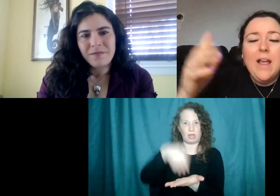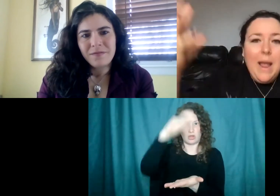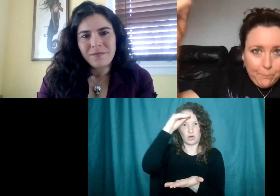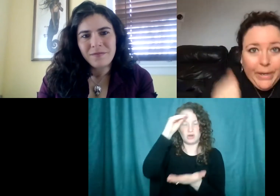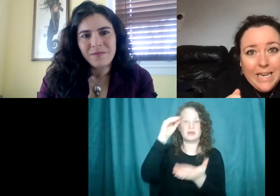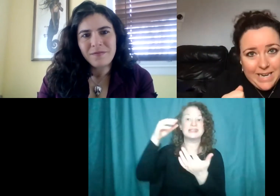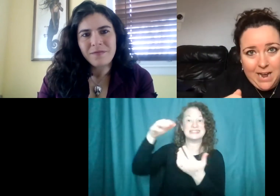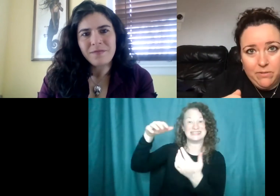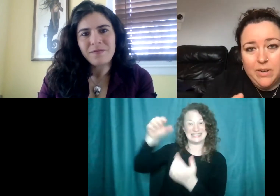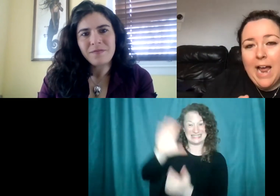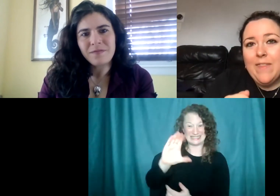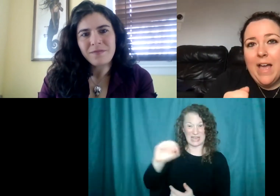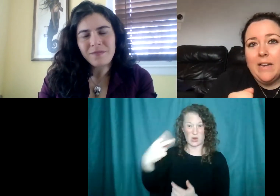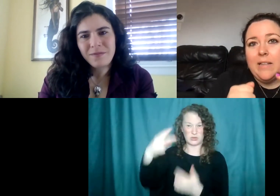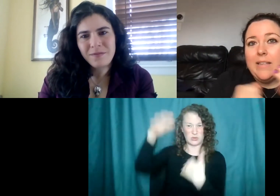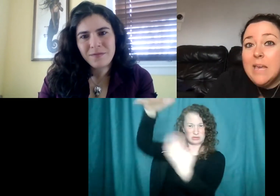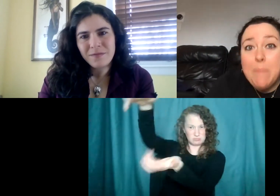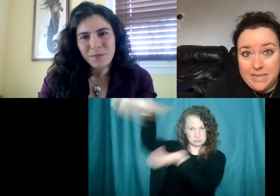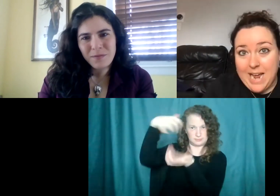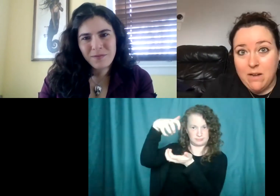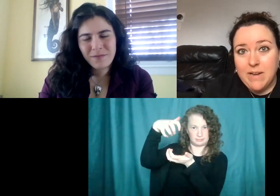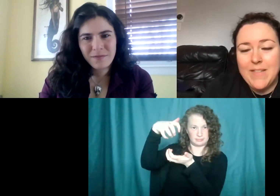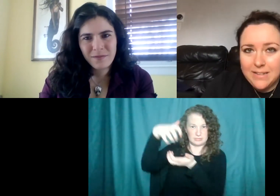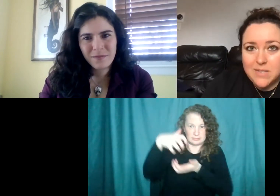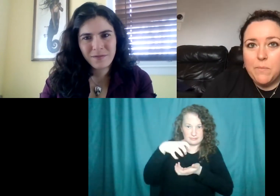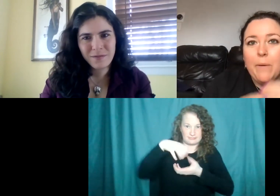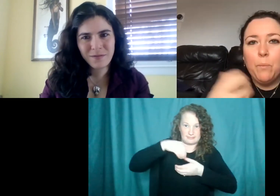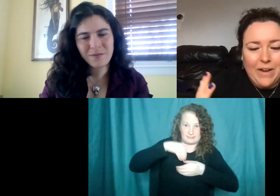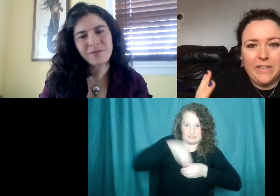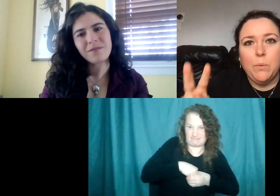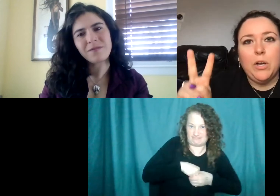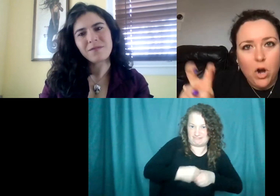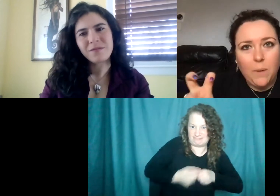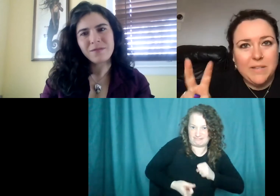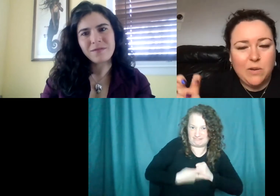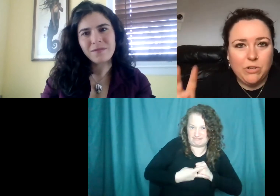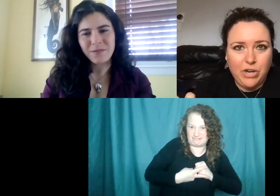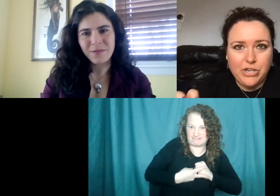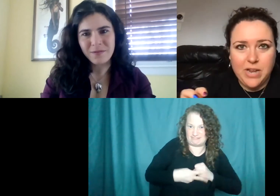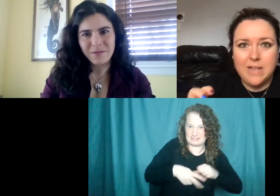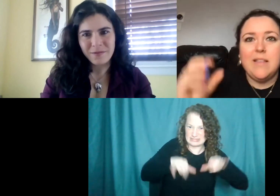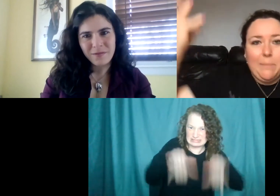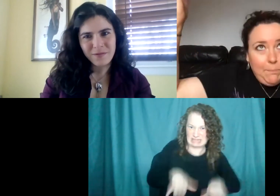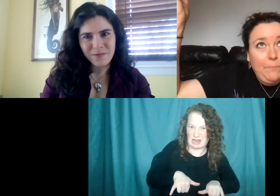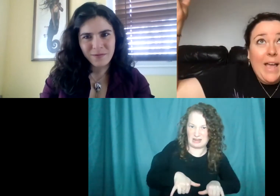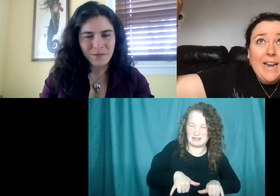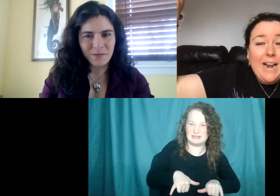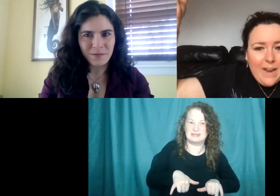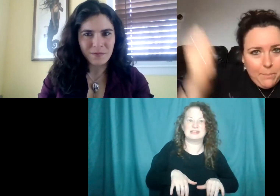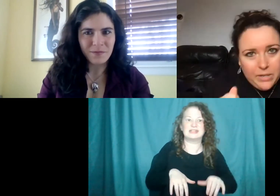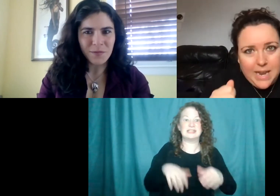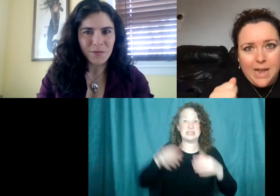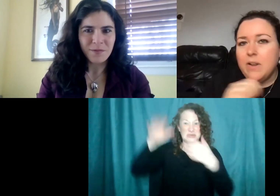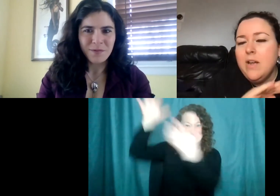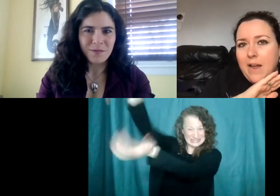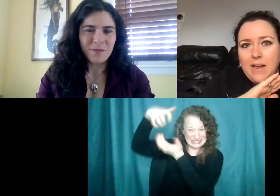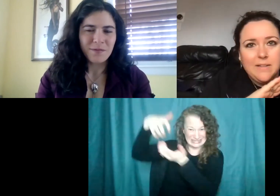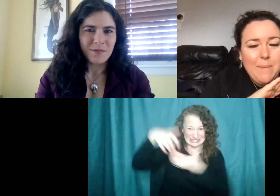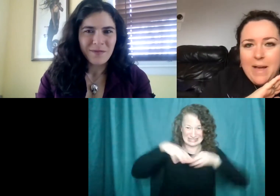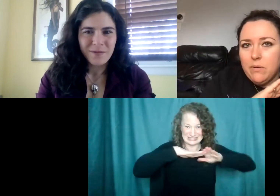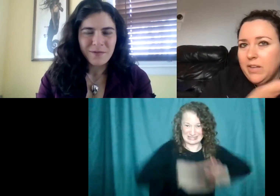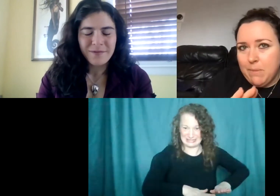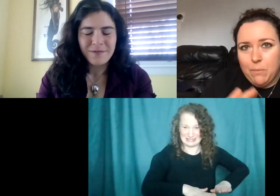air, bring it down, and then keep it down. And that's effectively what carbon sequestration is, like getting it out of the air, pulling it down,